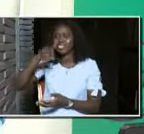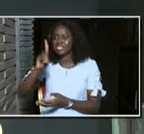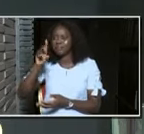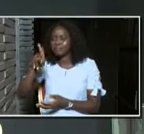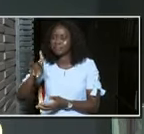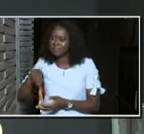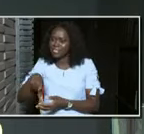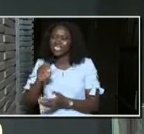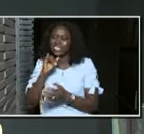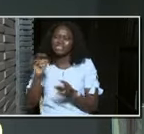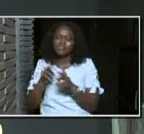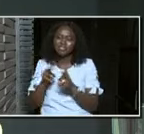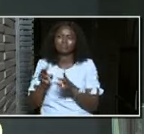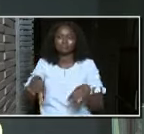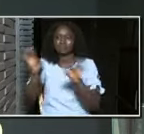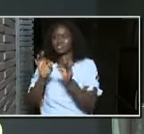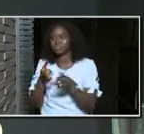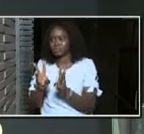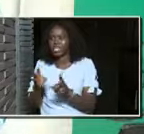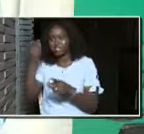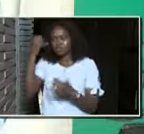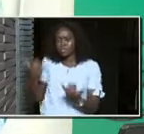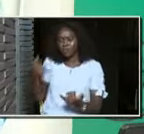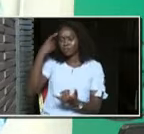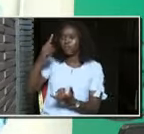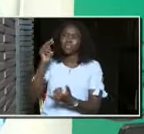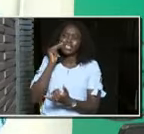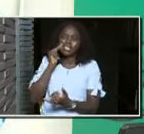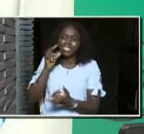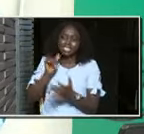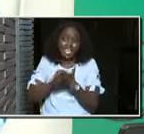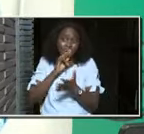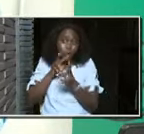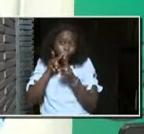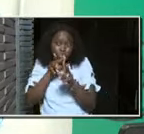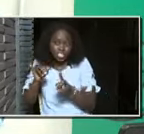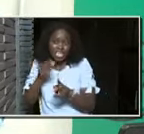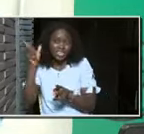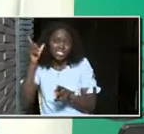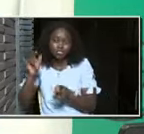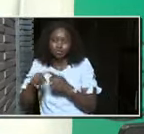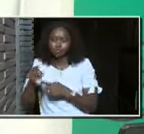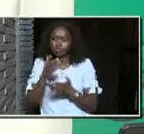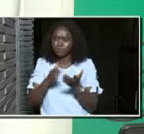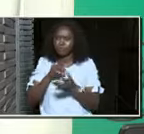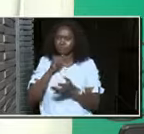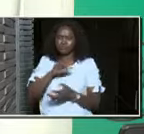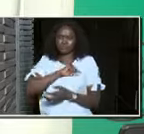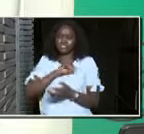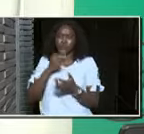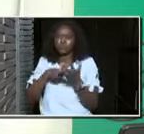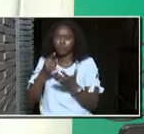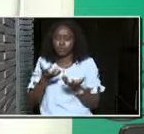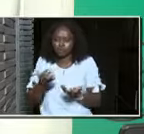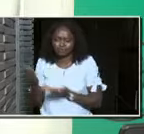ways. So for Nigerians watching and listening to you, there's still people who are not going to be convinced that what you're offering is actually new